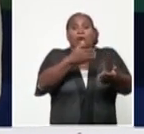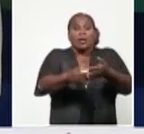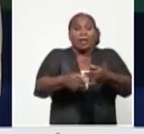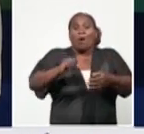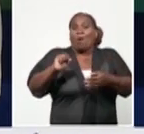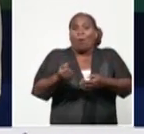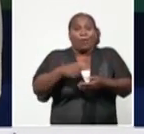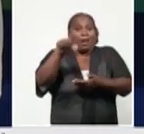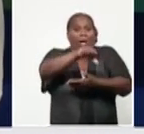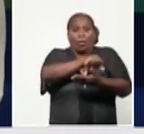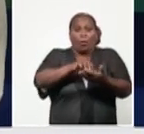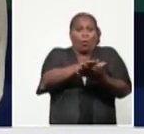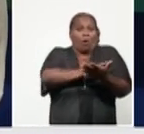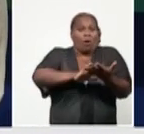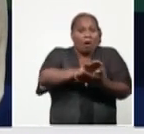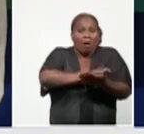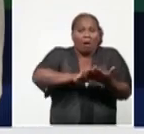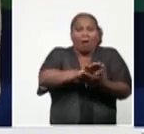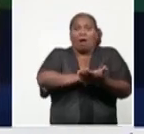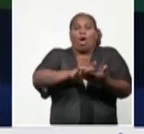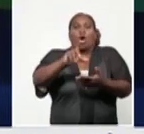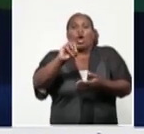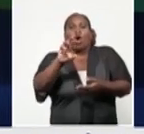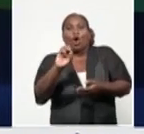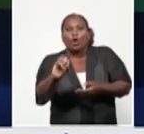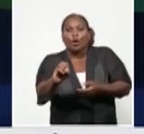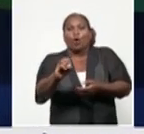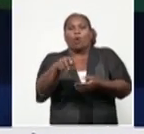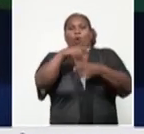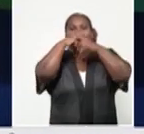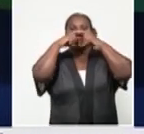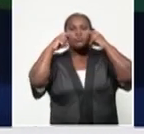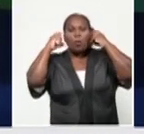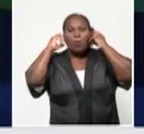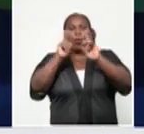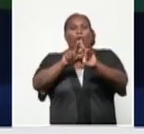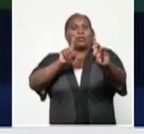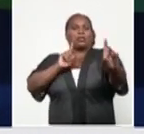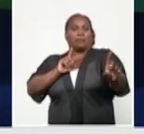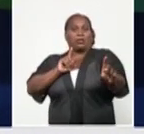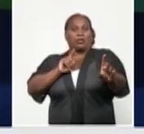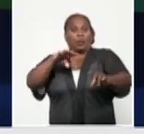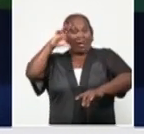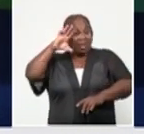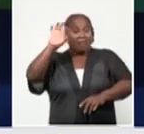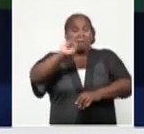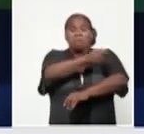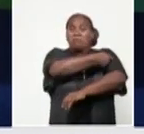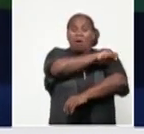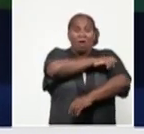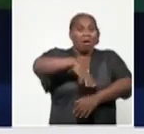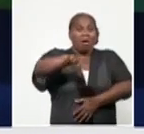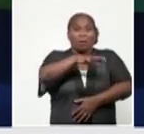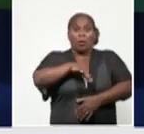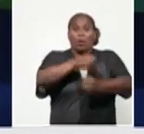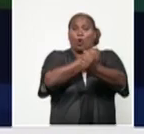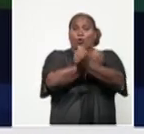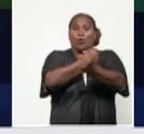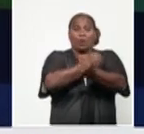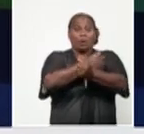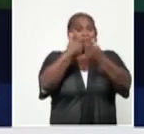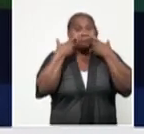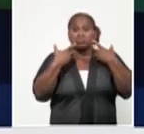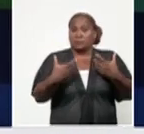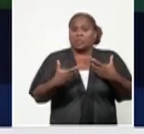are vital to our individual and collective protection. We must understand the danger this